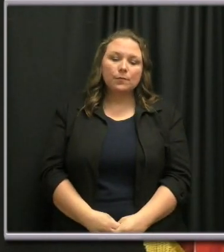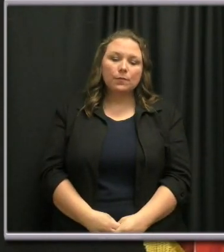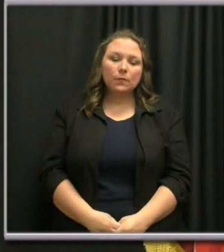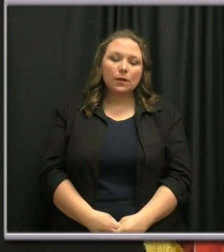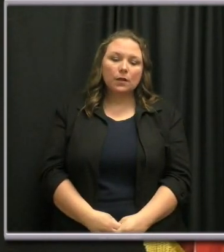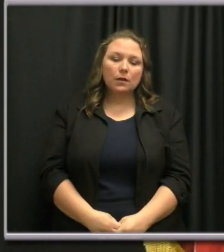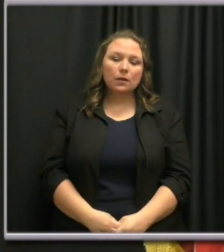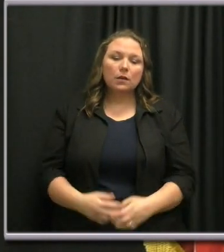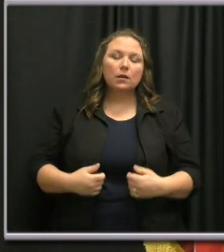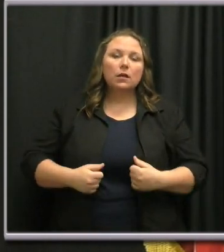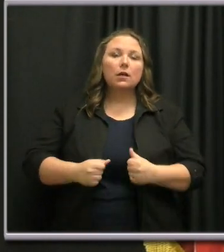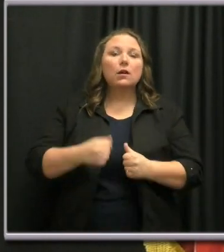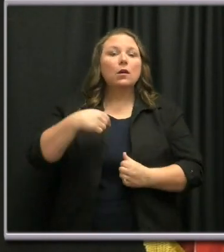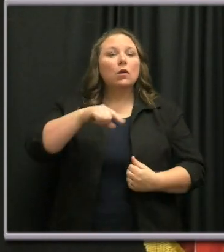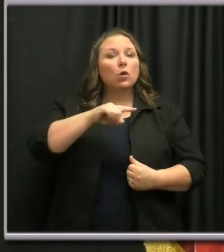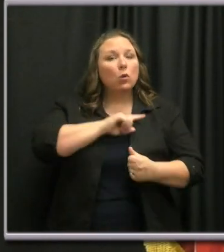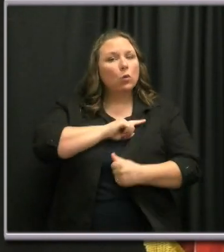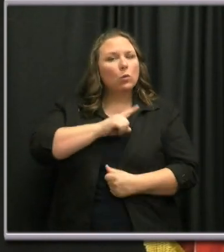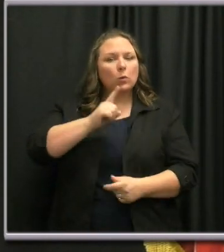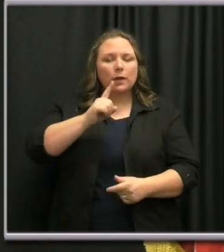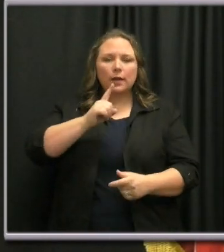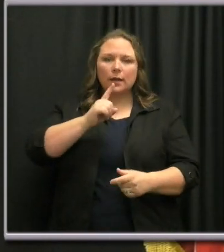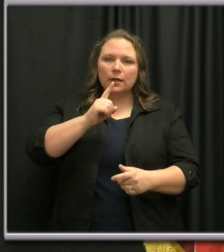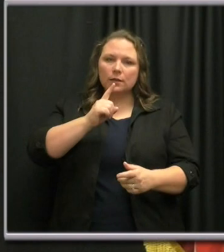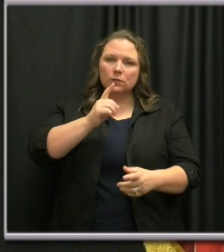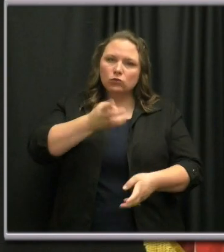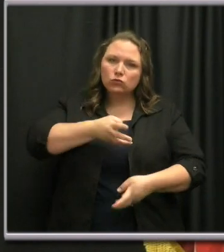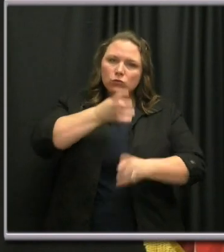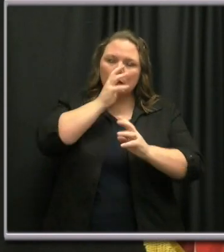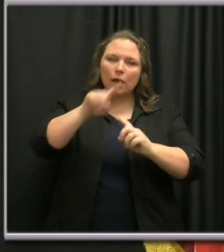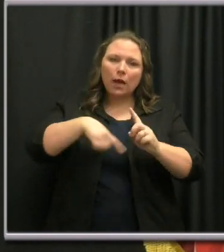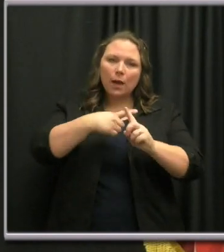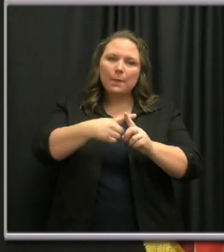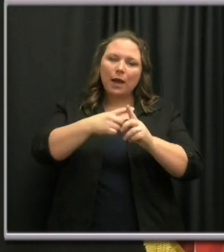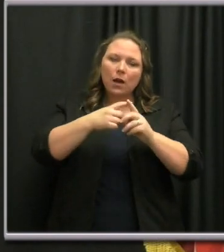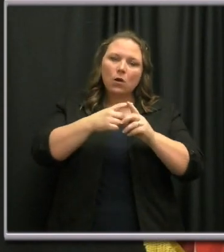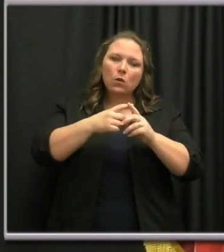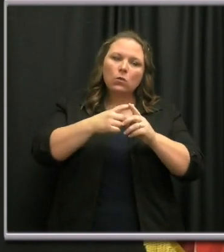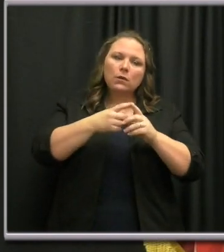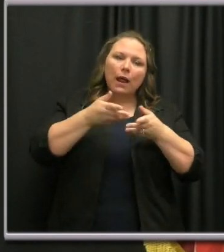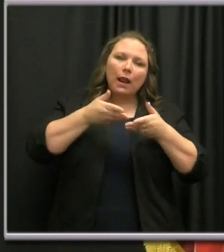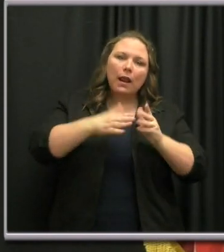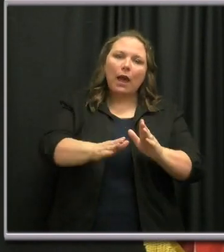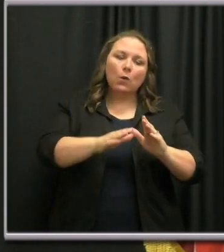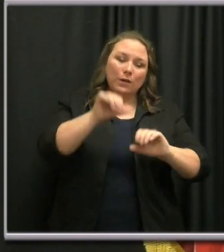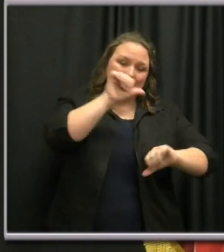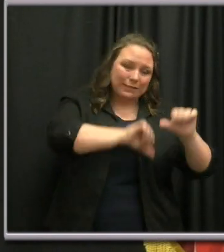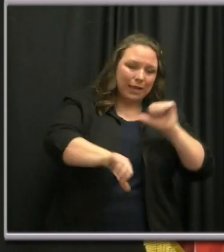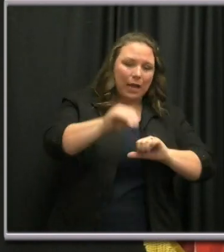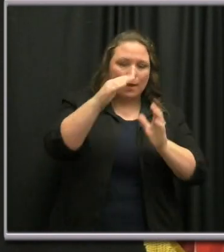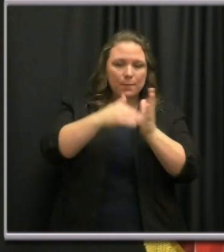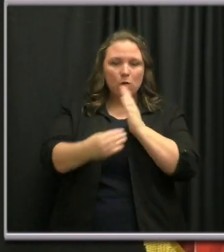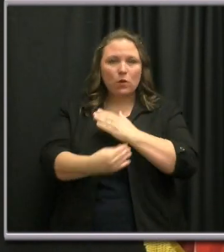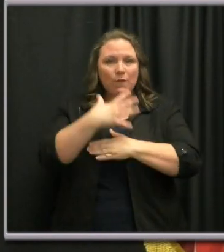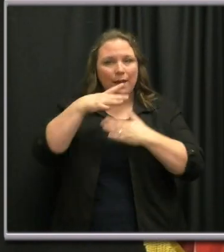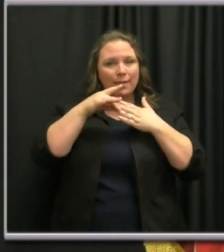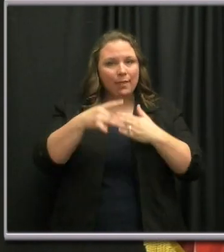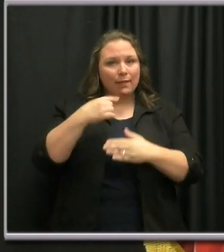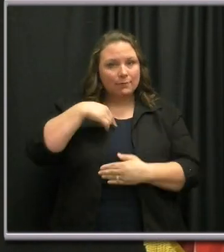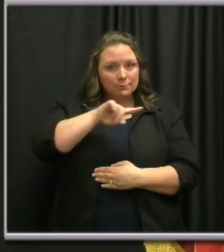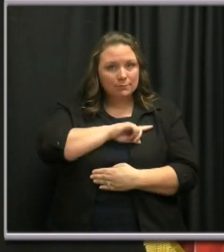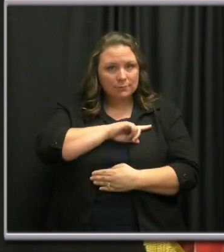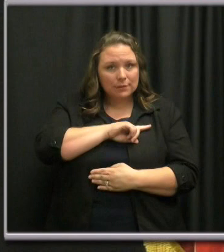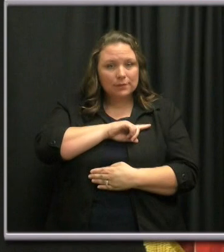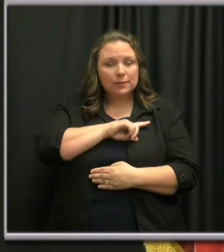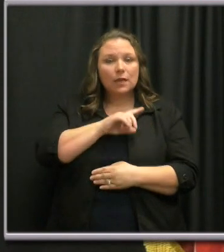are determined to be led by expert scientific and medical advice here. And we have the